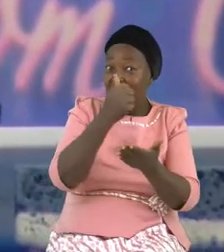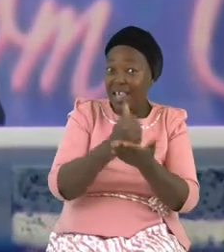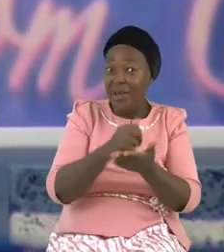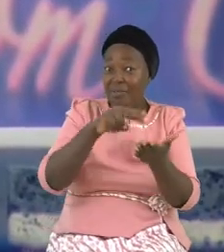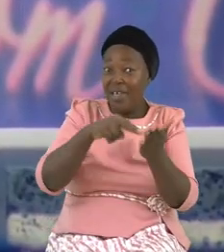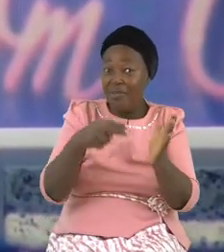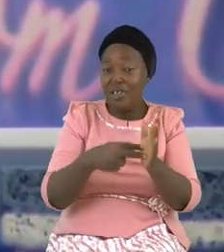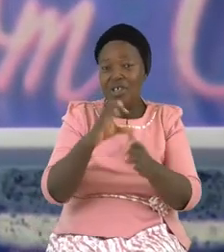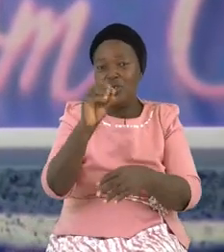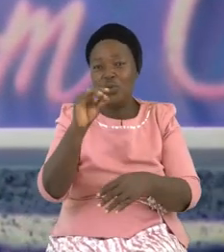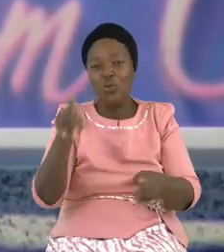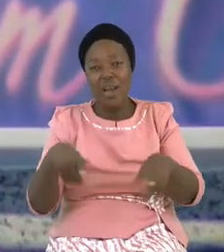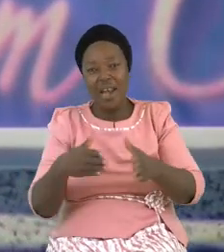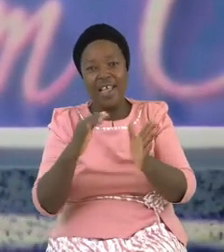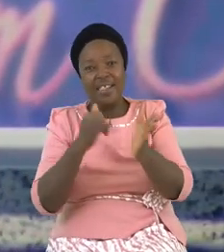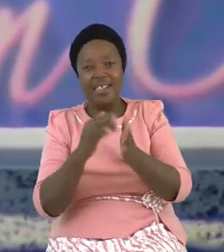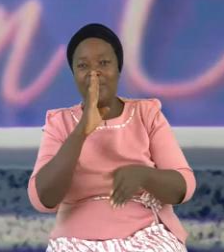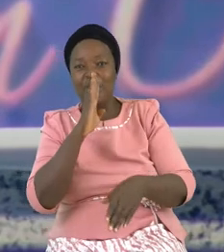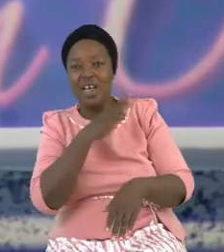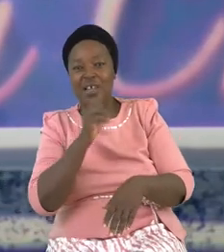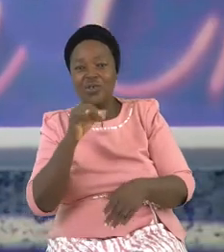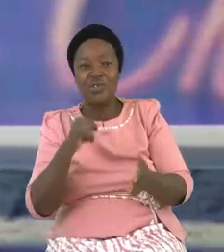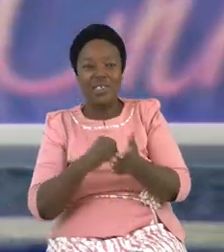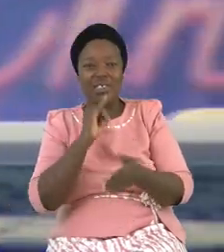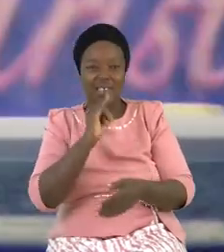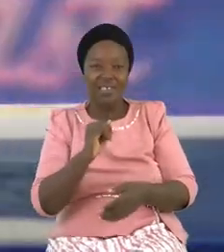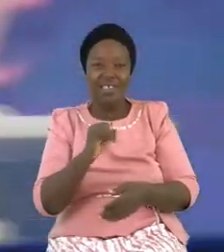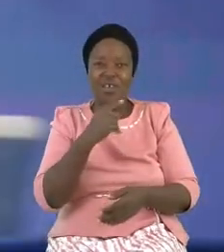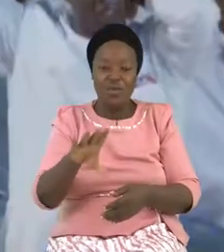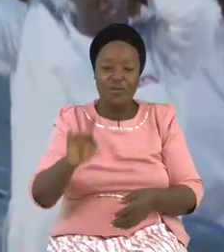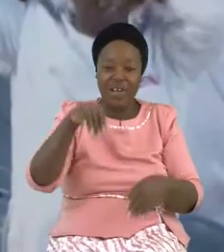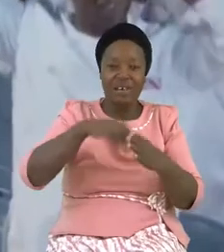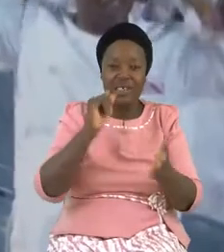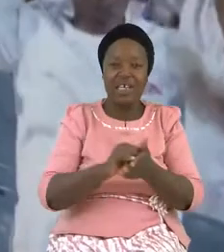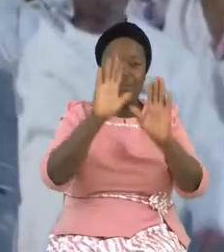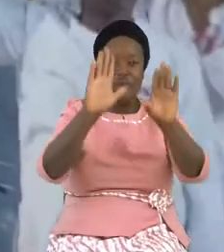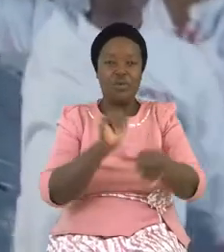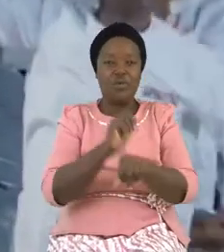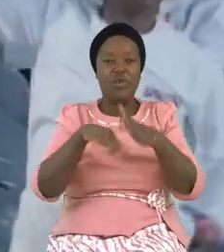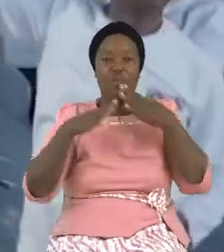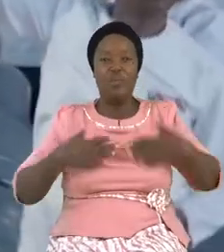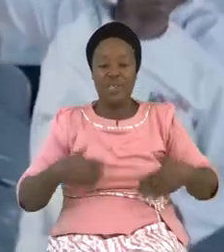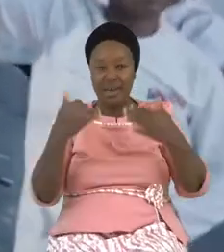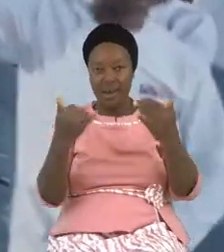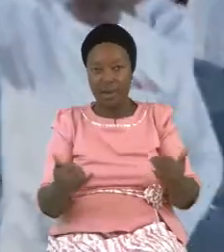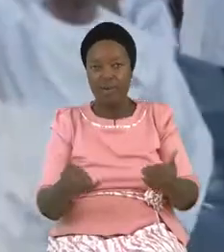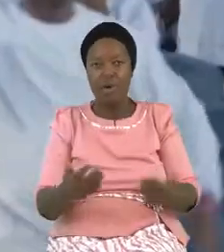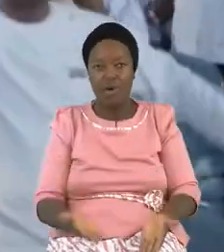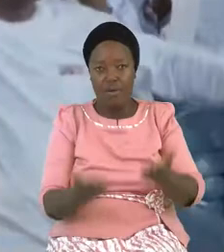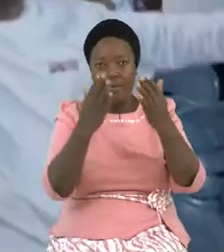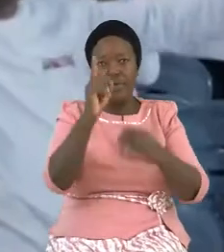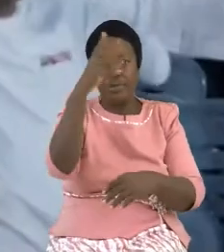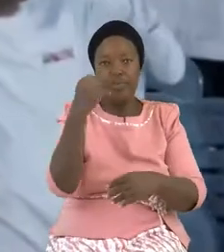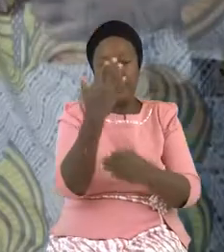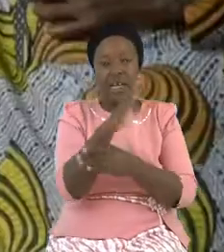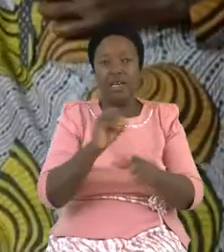be and so it is. You'll discover that miracle in your body right there. Raise up the hand and lay the other